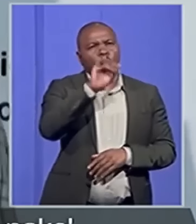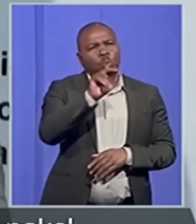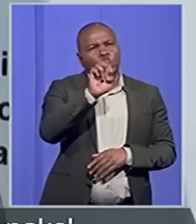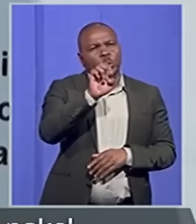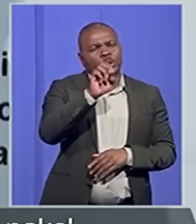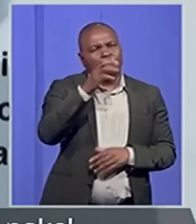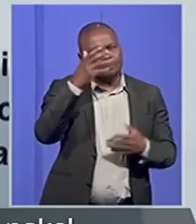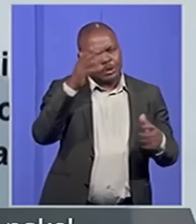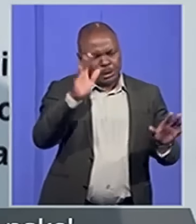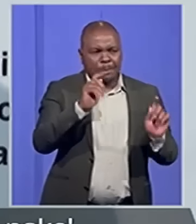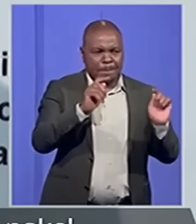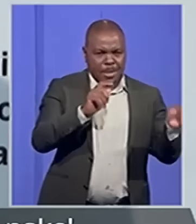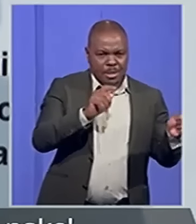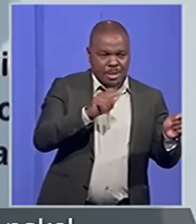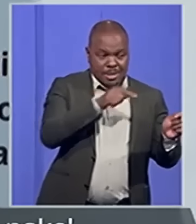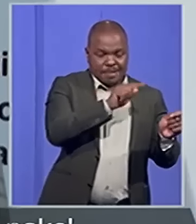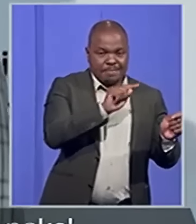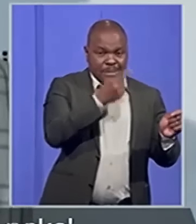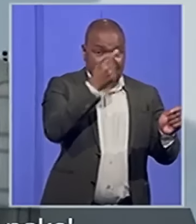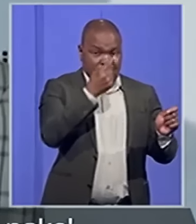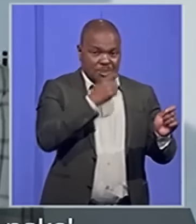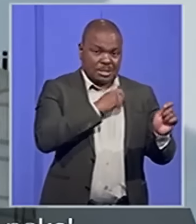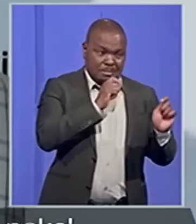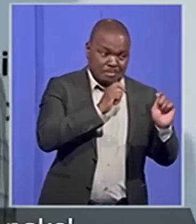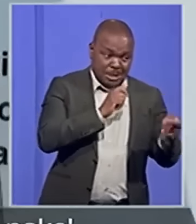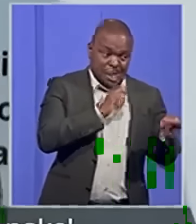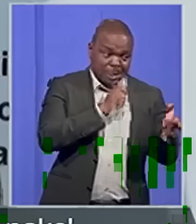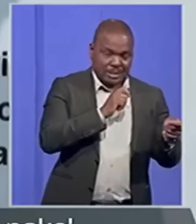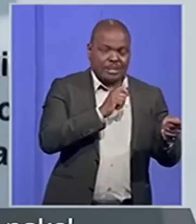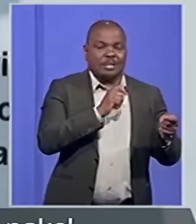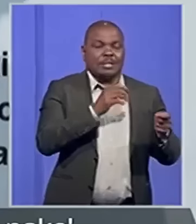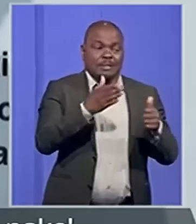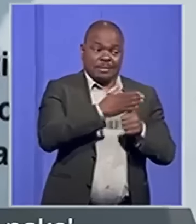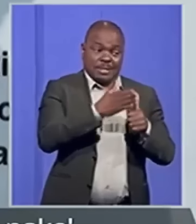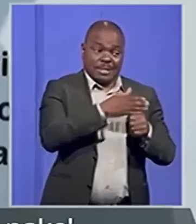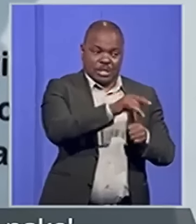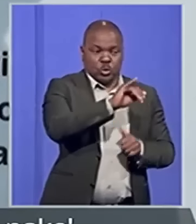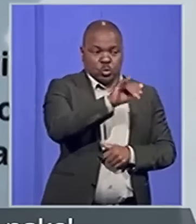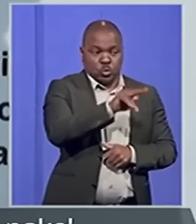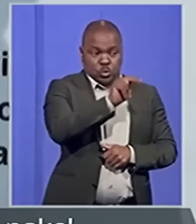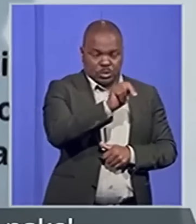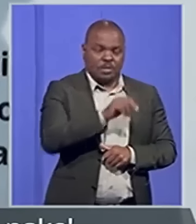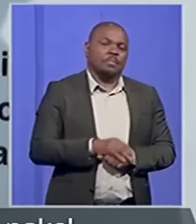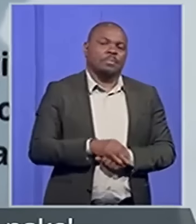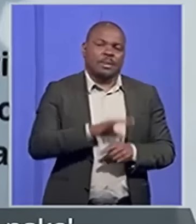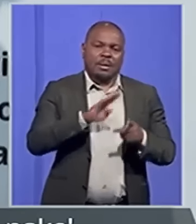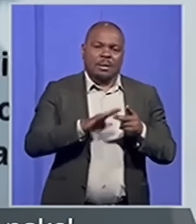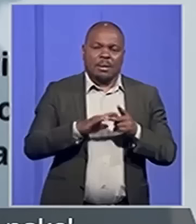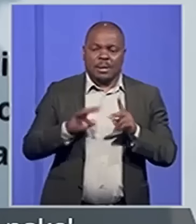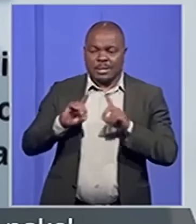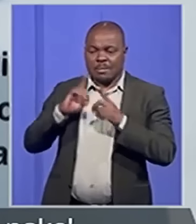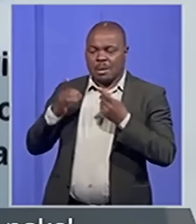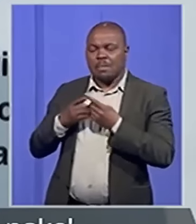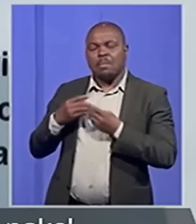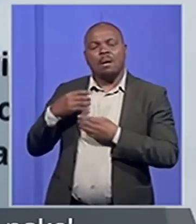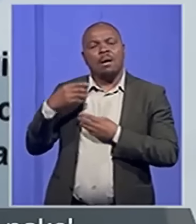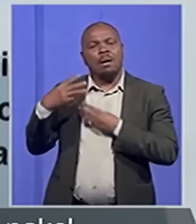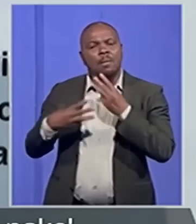In June, it was the first payment. That was the first special payment where, as the Department of Employment and Labour through